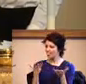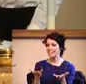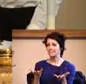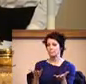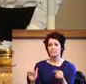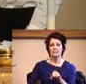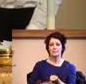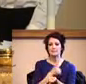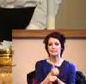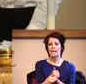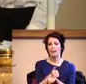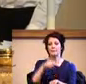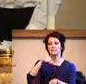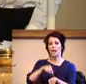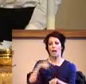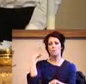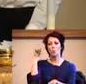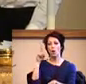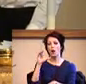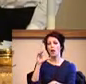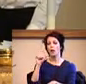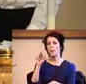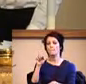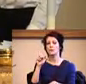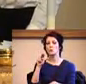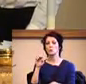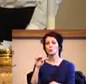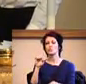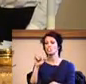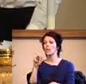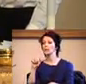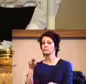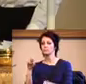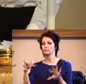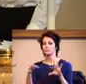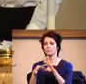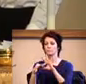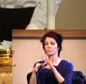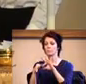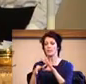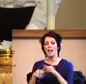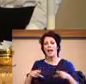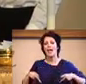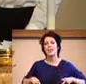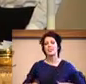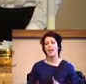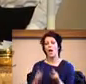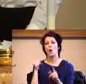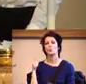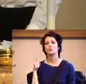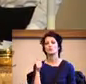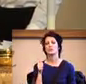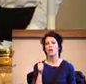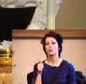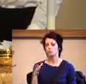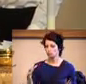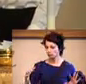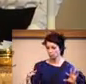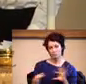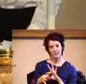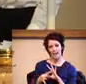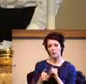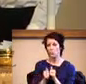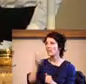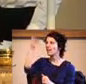yourself permission just to let go and be to allow yourself to be in Union with the God who loves you